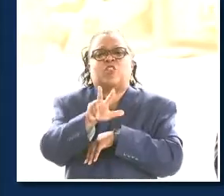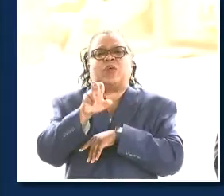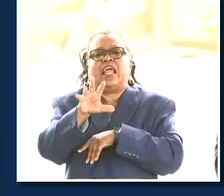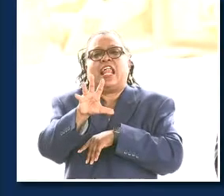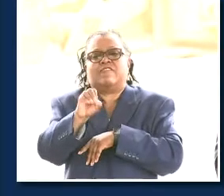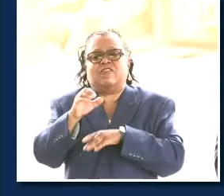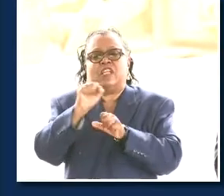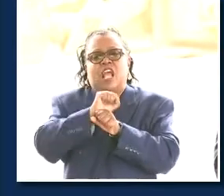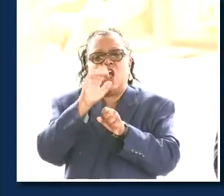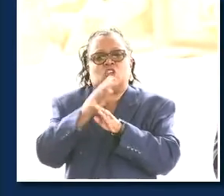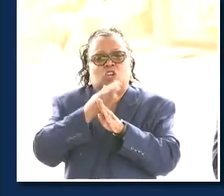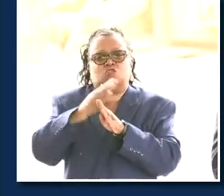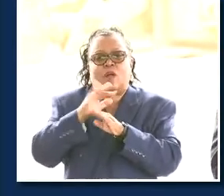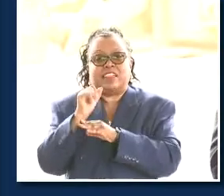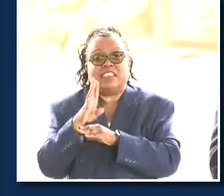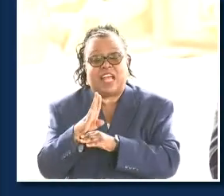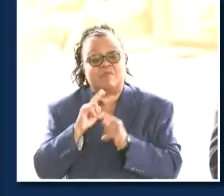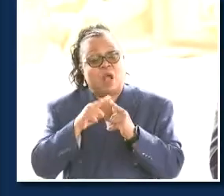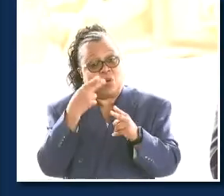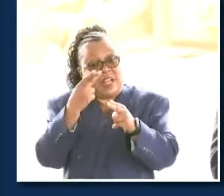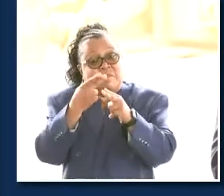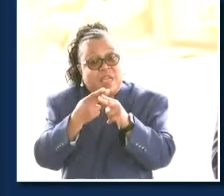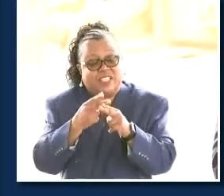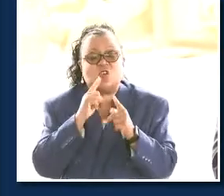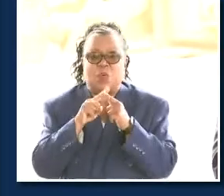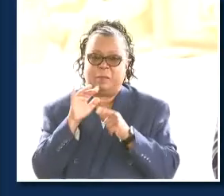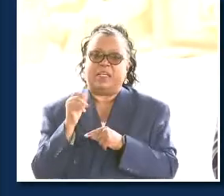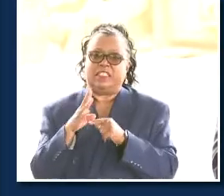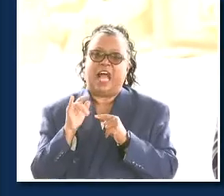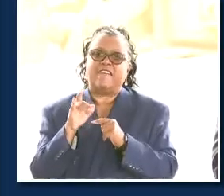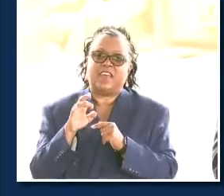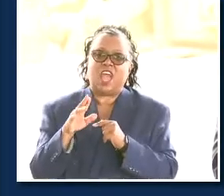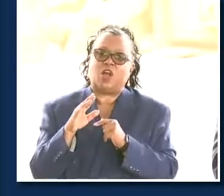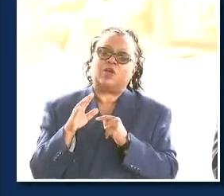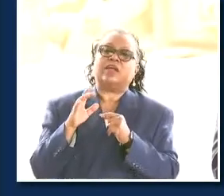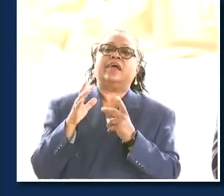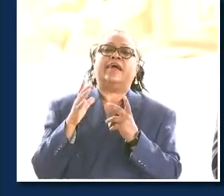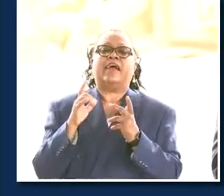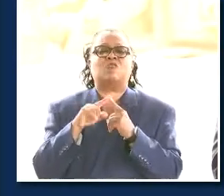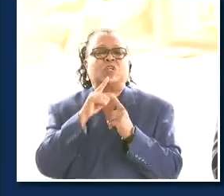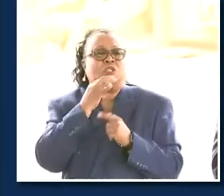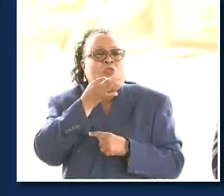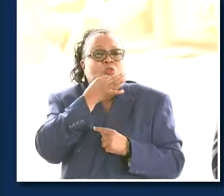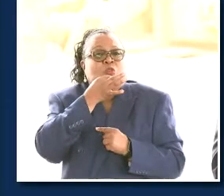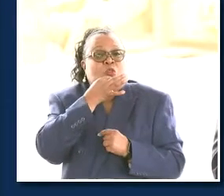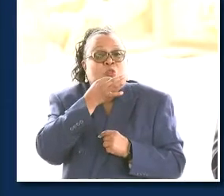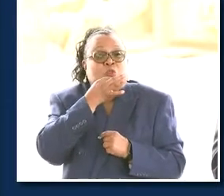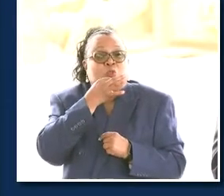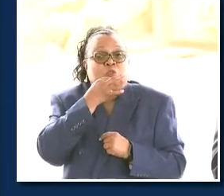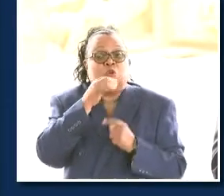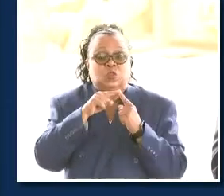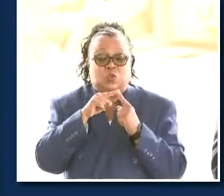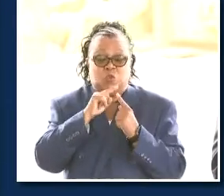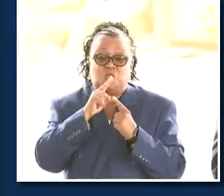350 construction jobs. I do want to mention there will be a job fair very, very soon